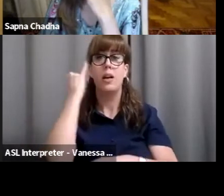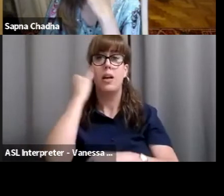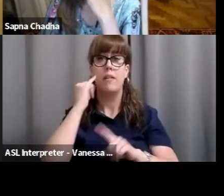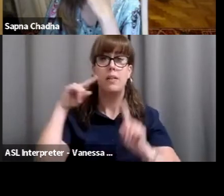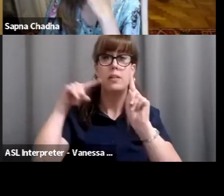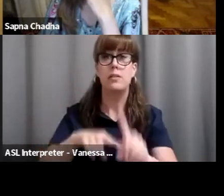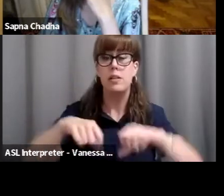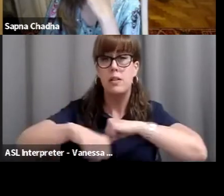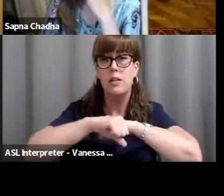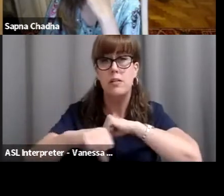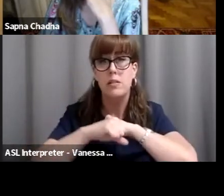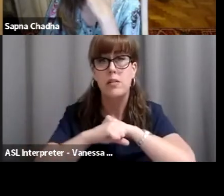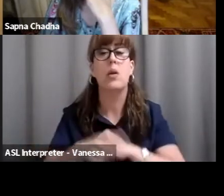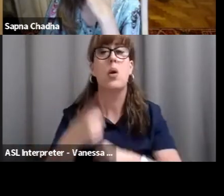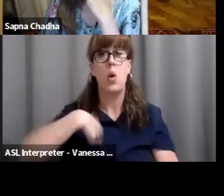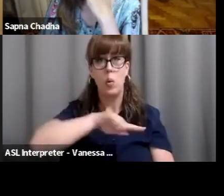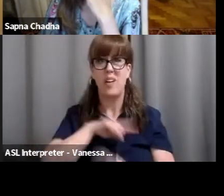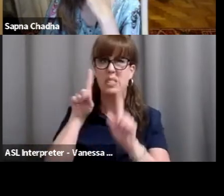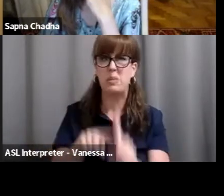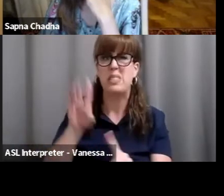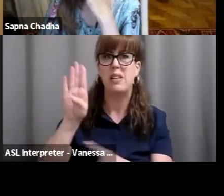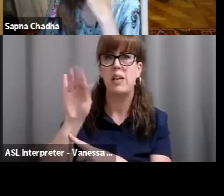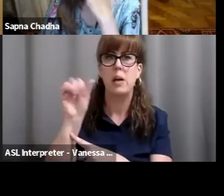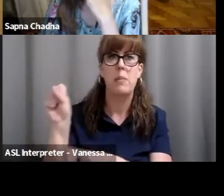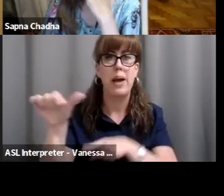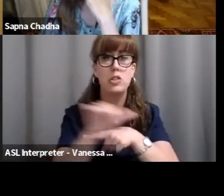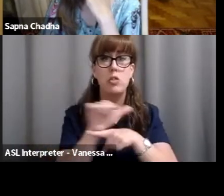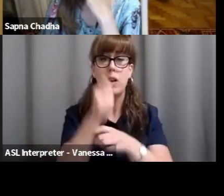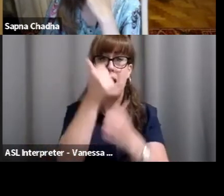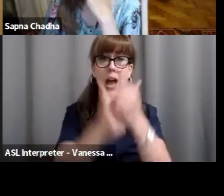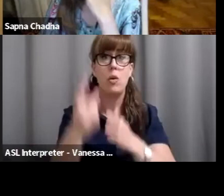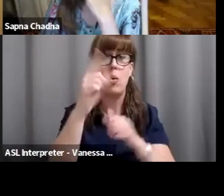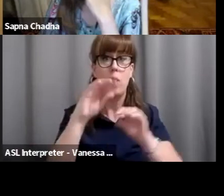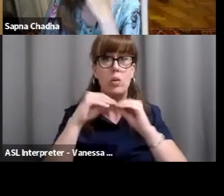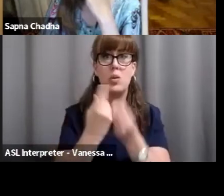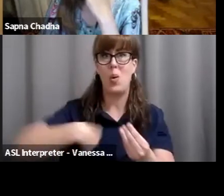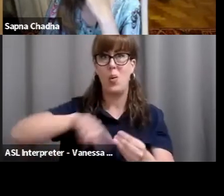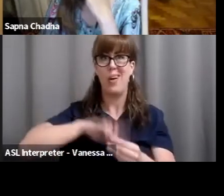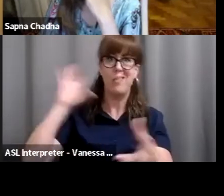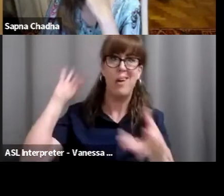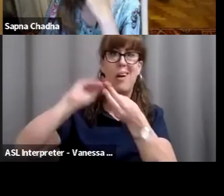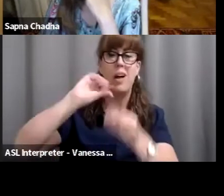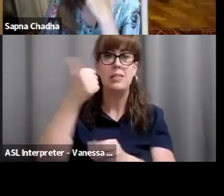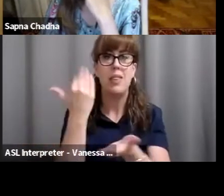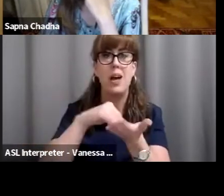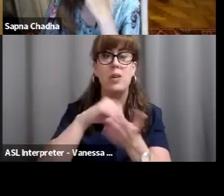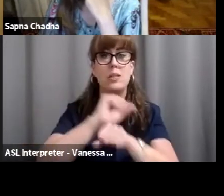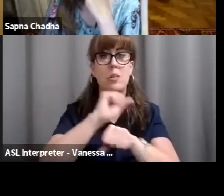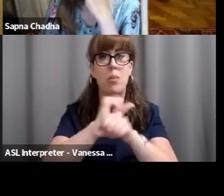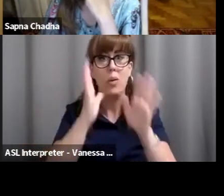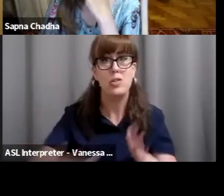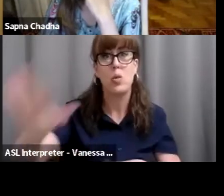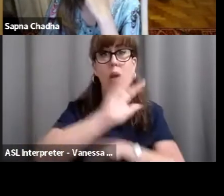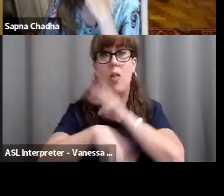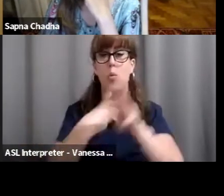mandatory unconscious bias training for everybody in the organization. We have 10,000 employees around the world, and we're all mandated to